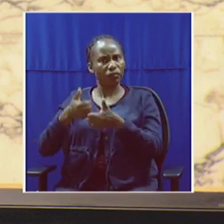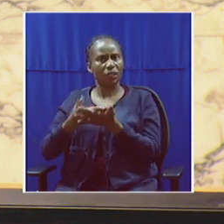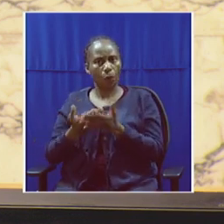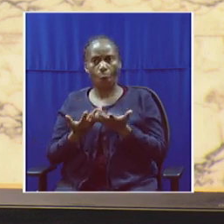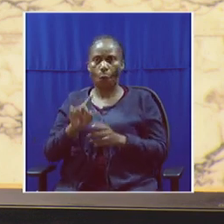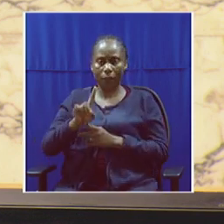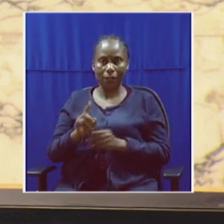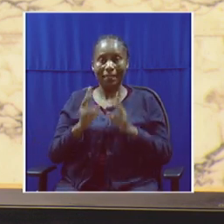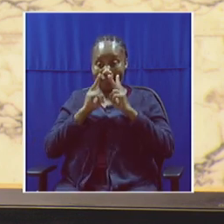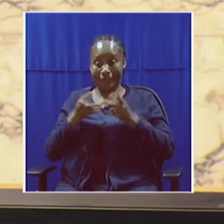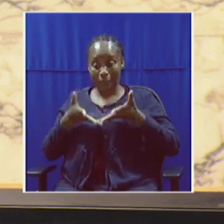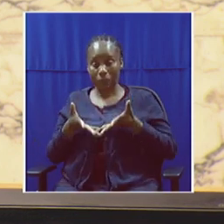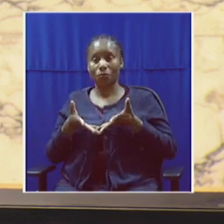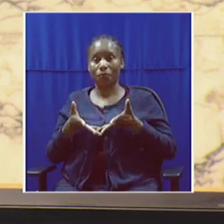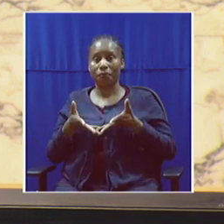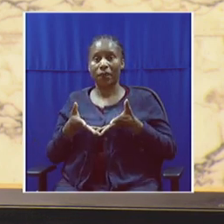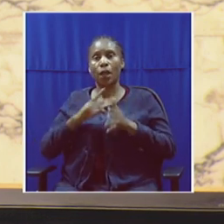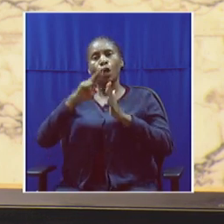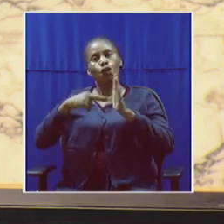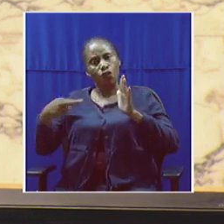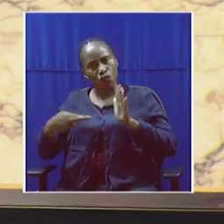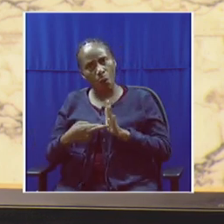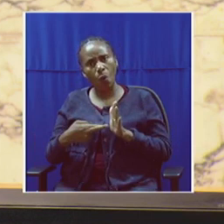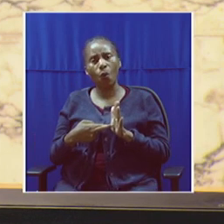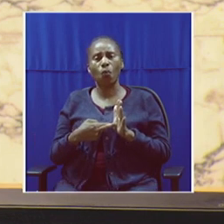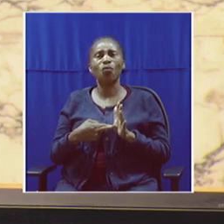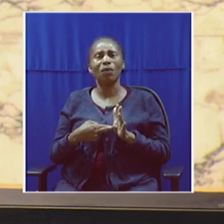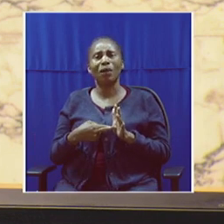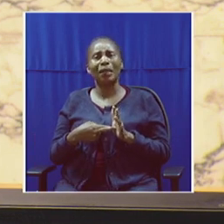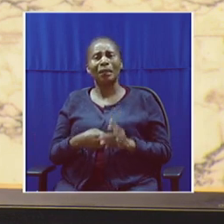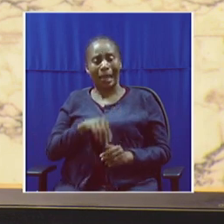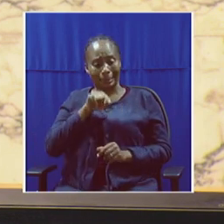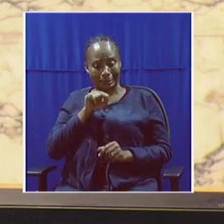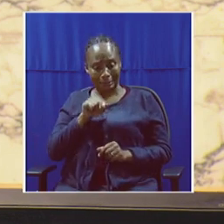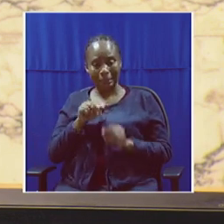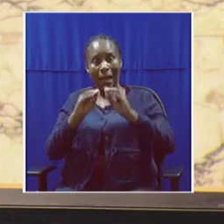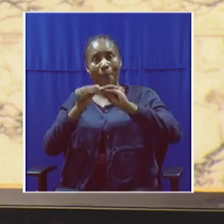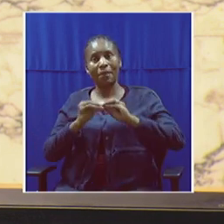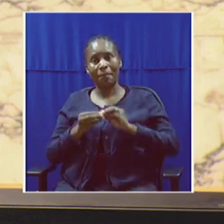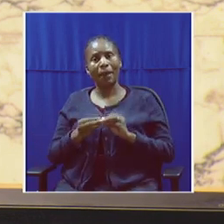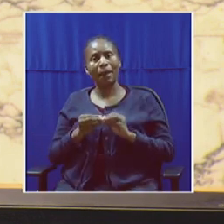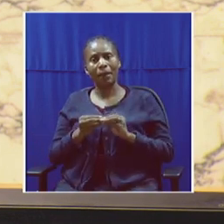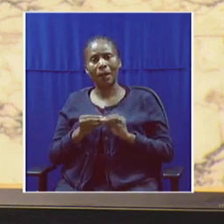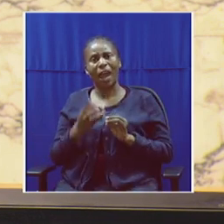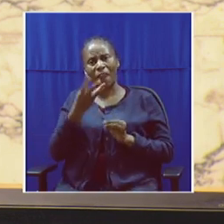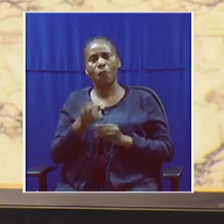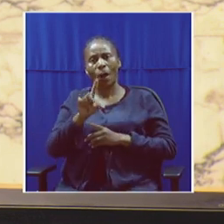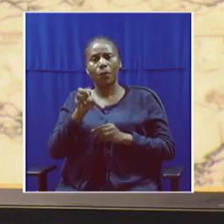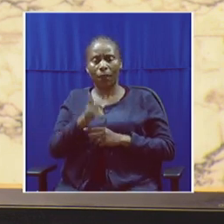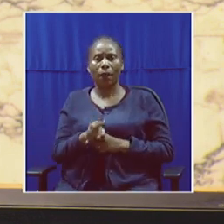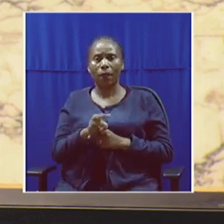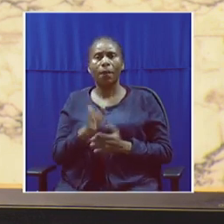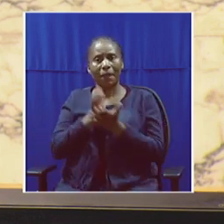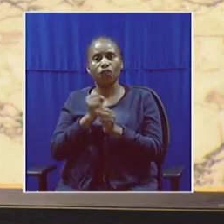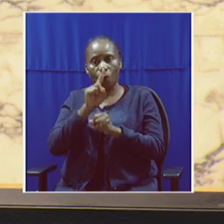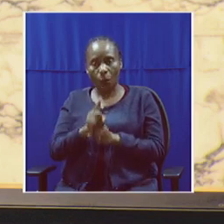of the latter what role will the recent Amendment Bill play in ensuring effective operations of the